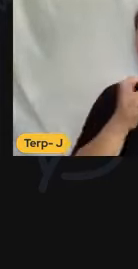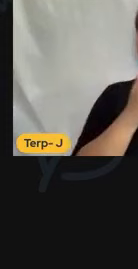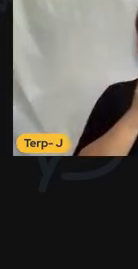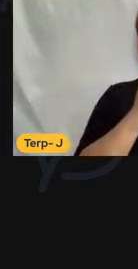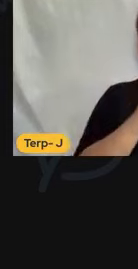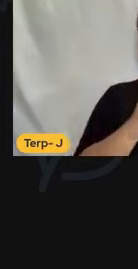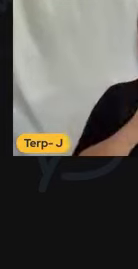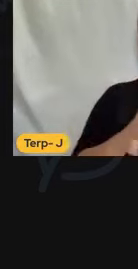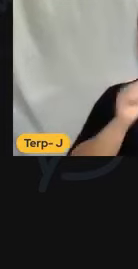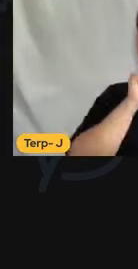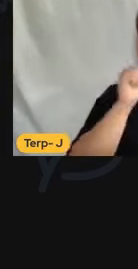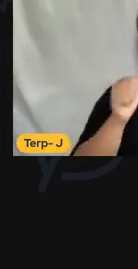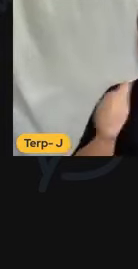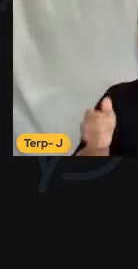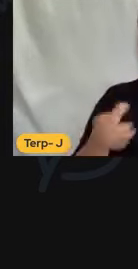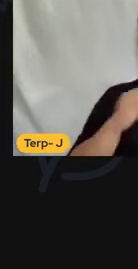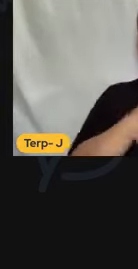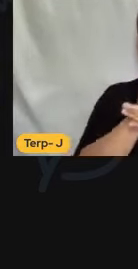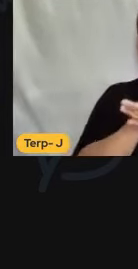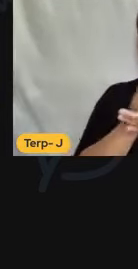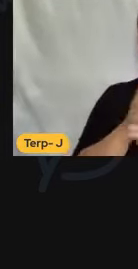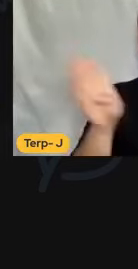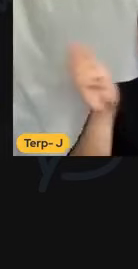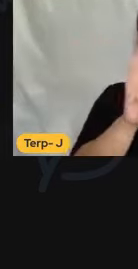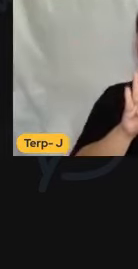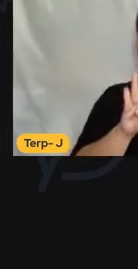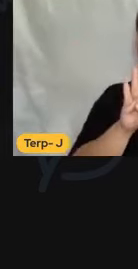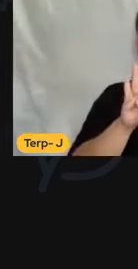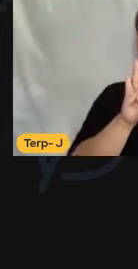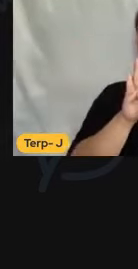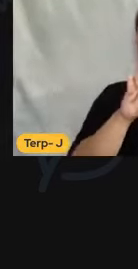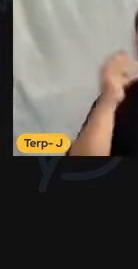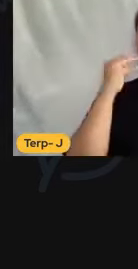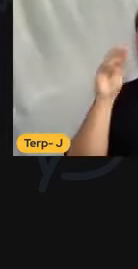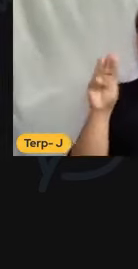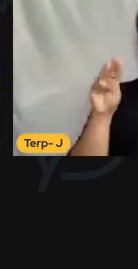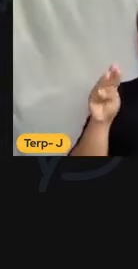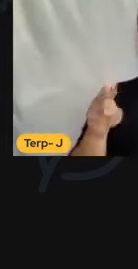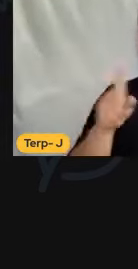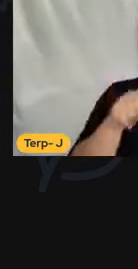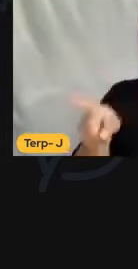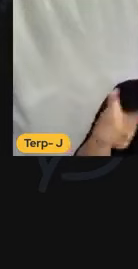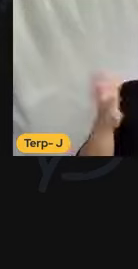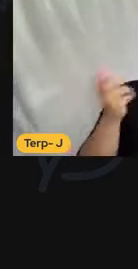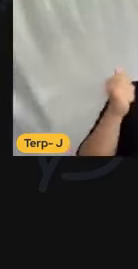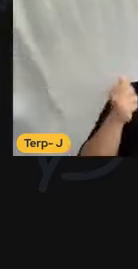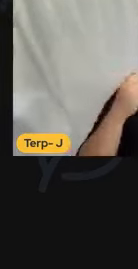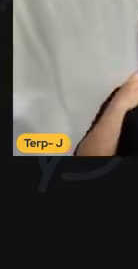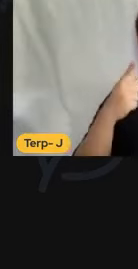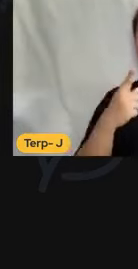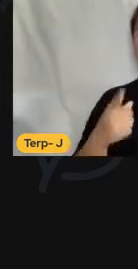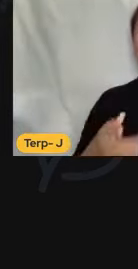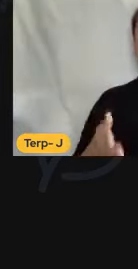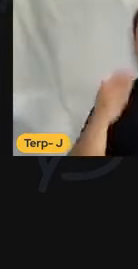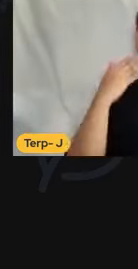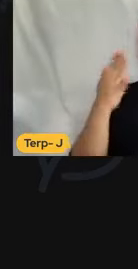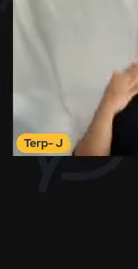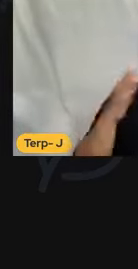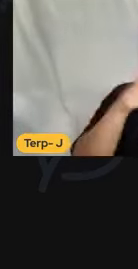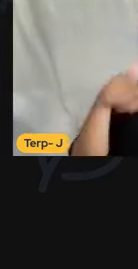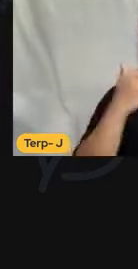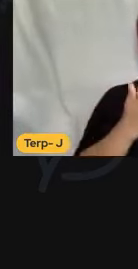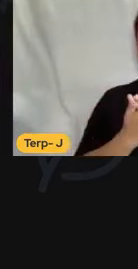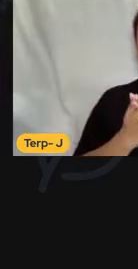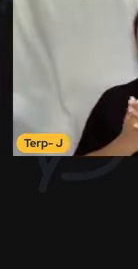But as he wanted to say, he just wanted to say that he was thankful for those who really took the